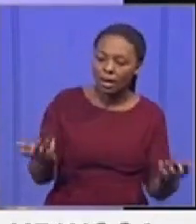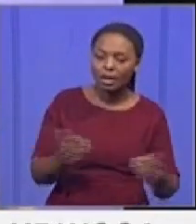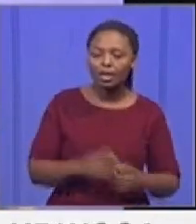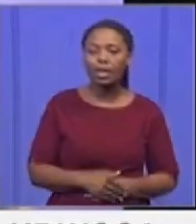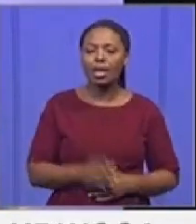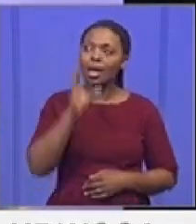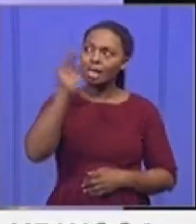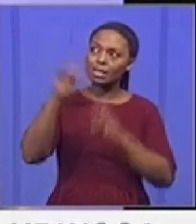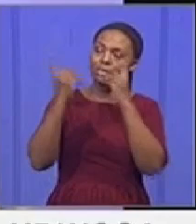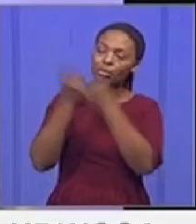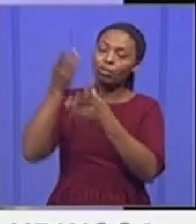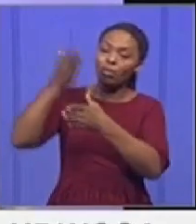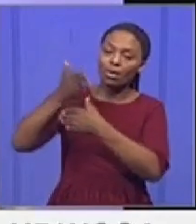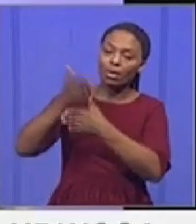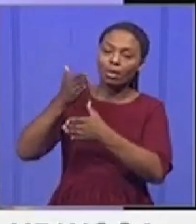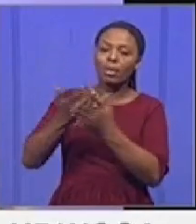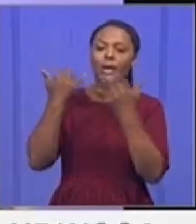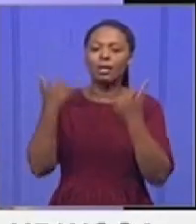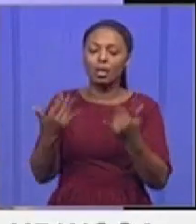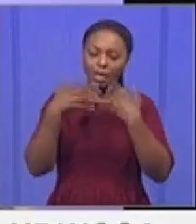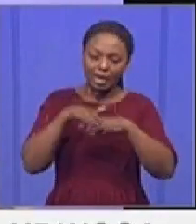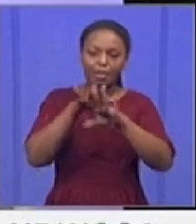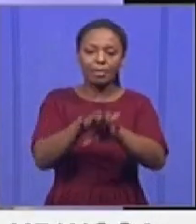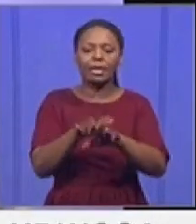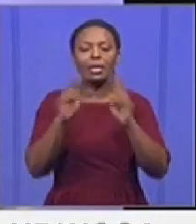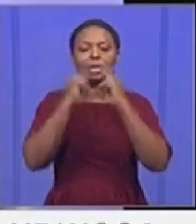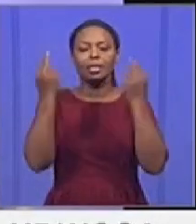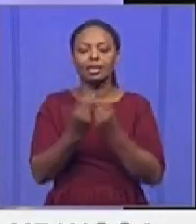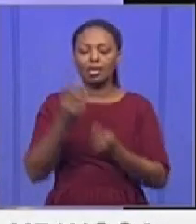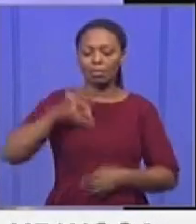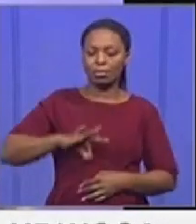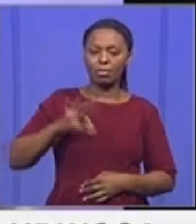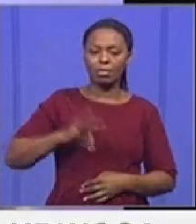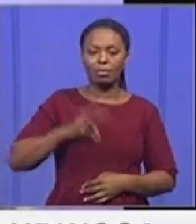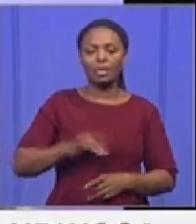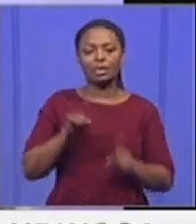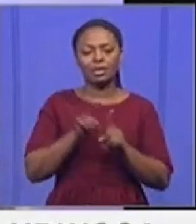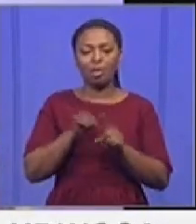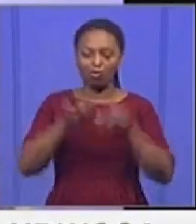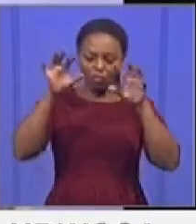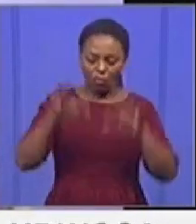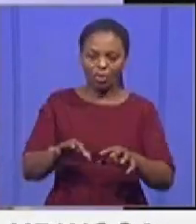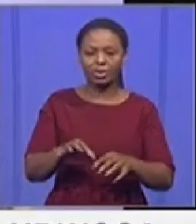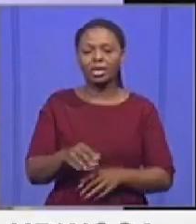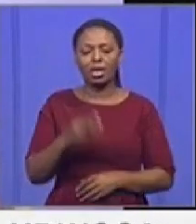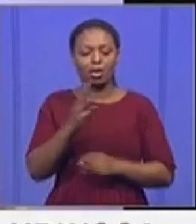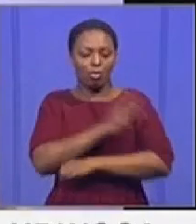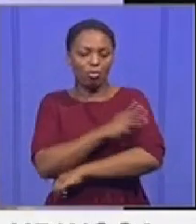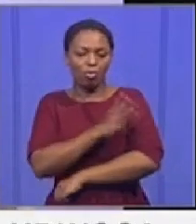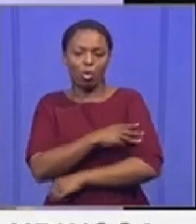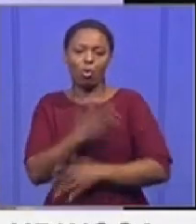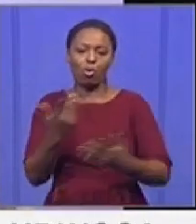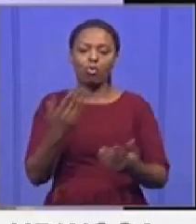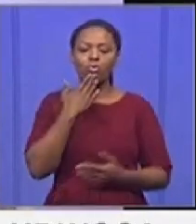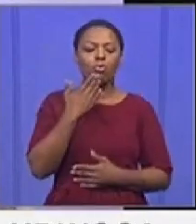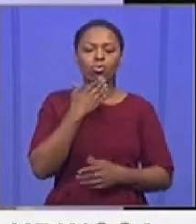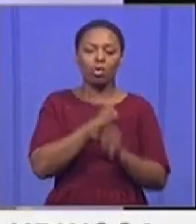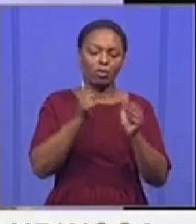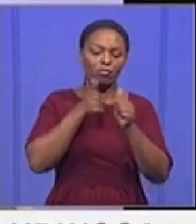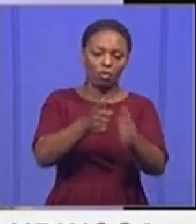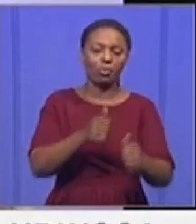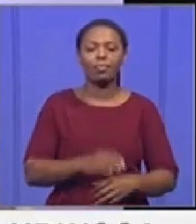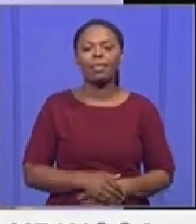the Department of Labor to implement the national minimum wage and to enforce those employers who are not complying, because we know that